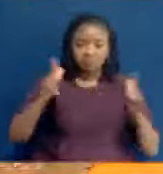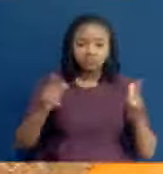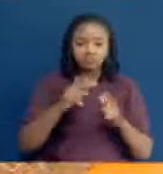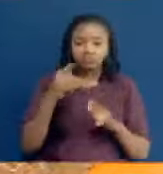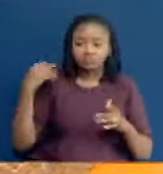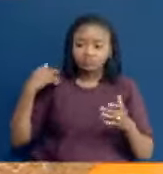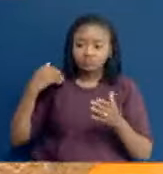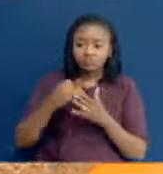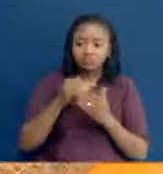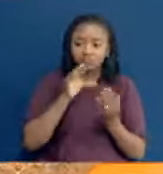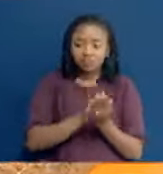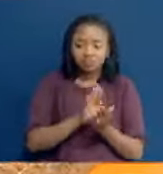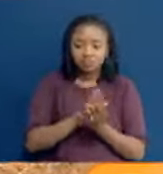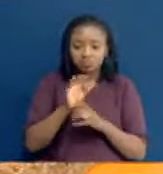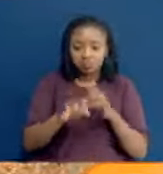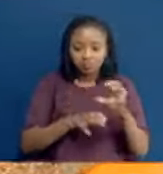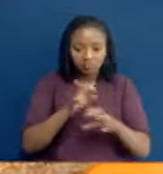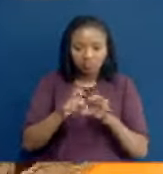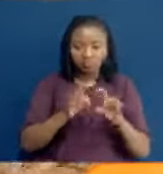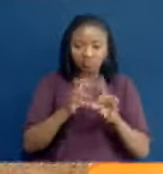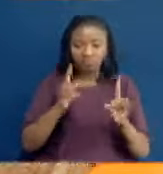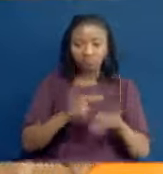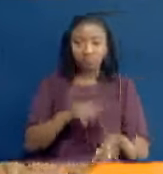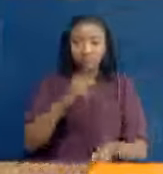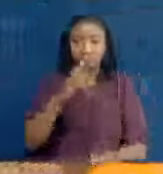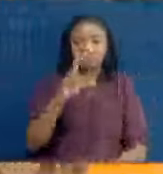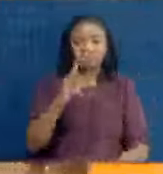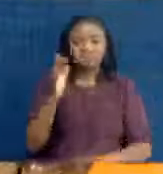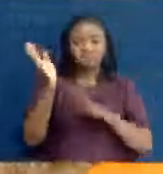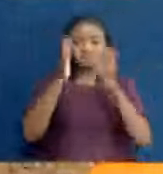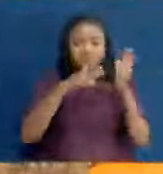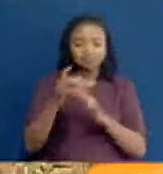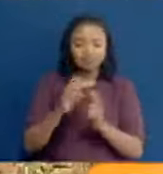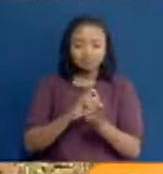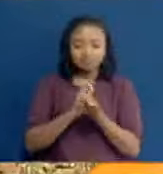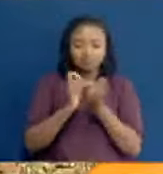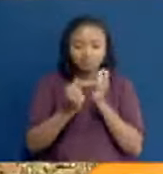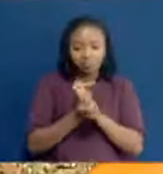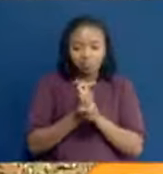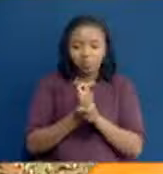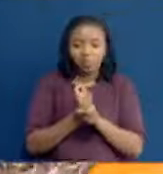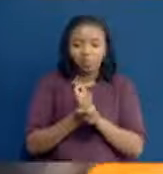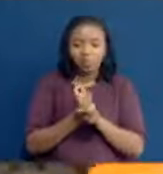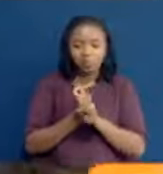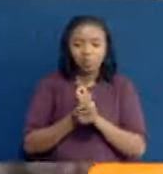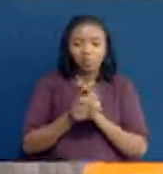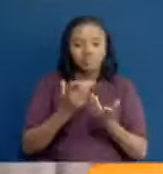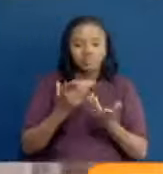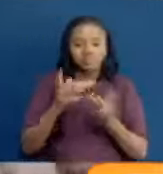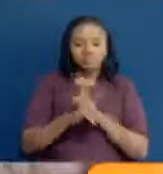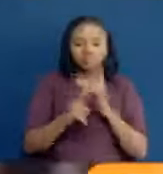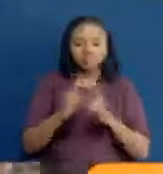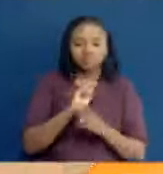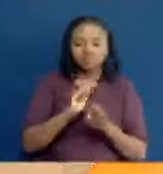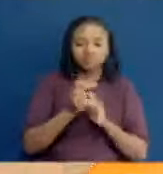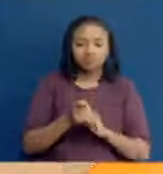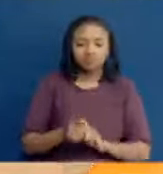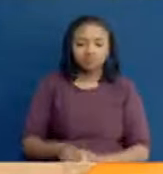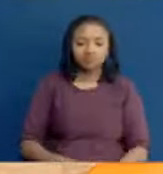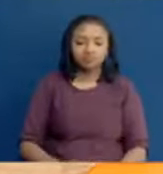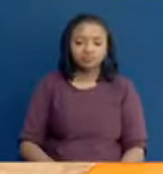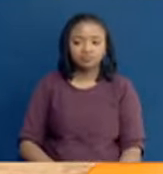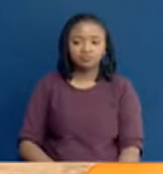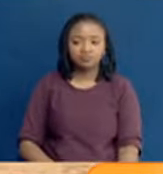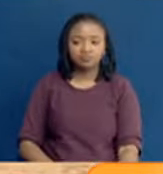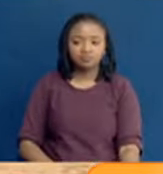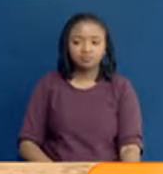livestock rearing and mining, but due to the unpredictable weather conditions, that quickly started to change. You know, farming is not doing